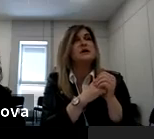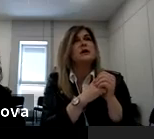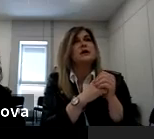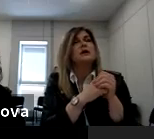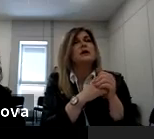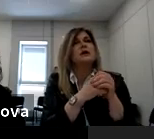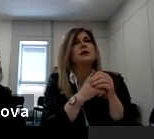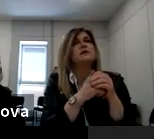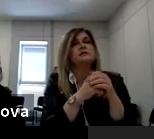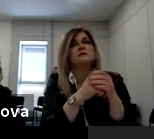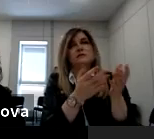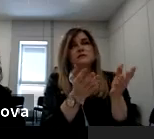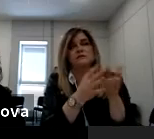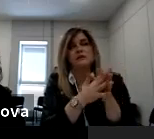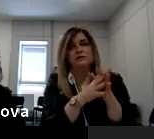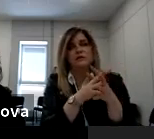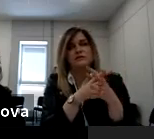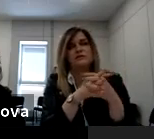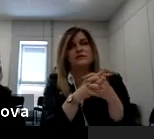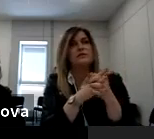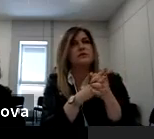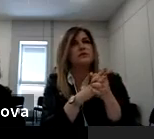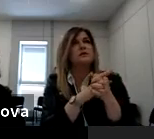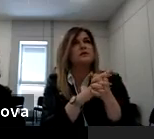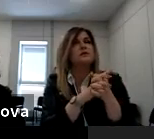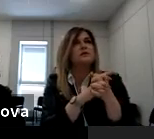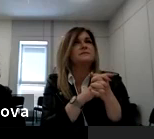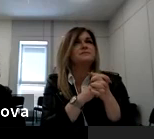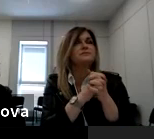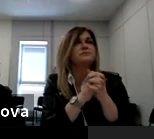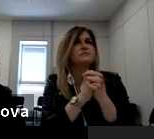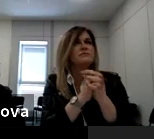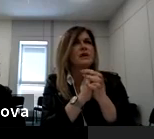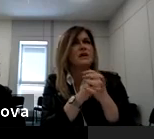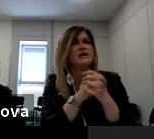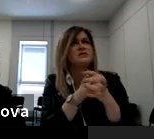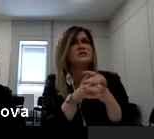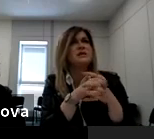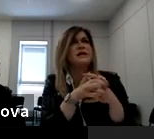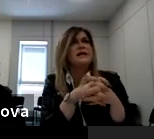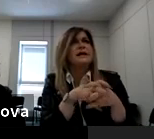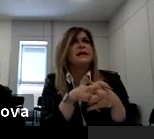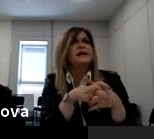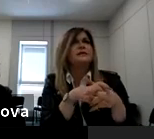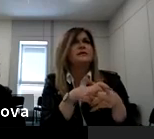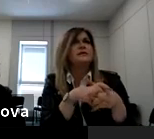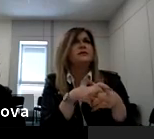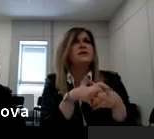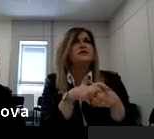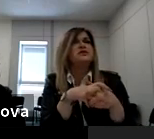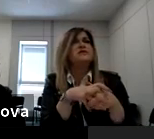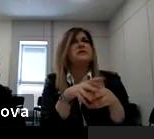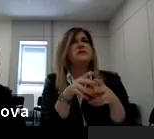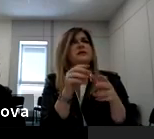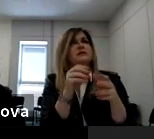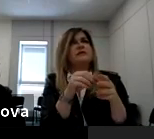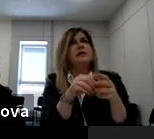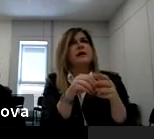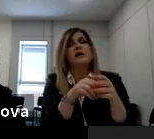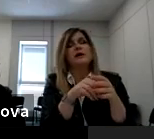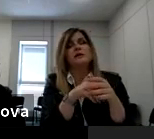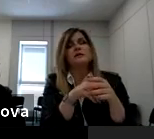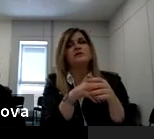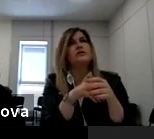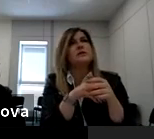centimeters. It's, how to say, a very small radius. And we achieve a